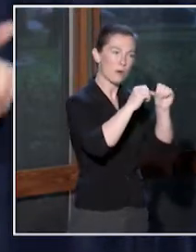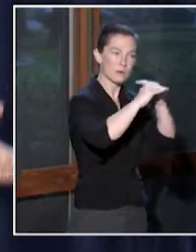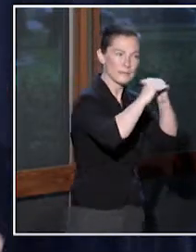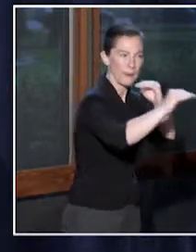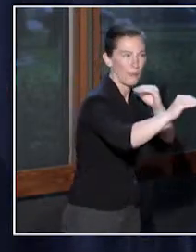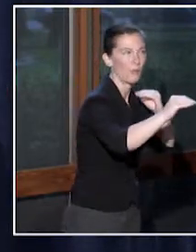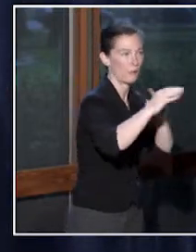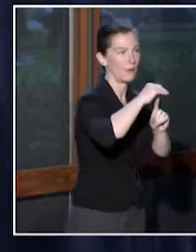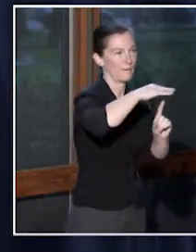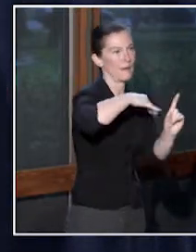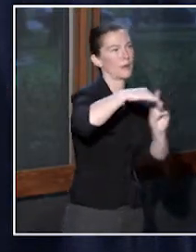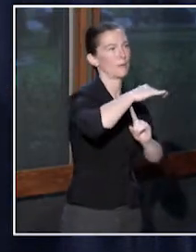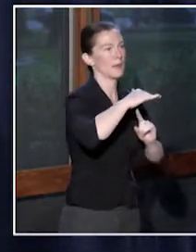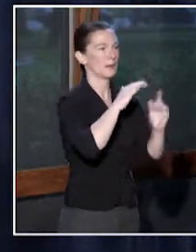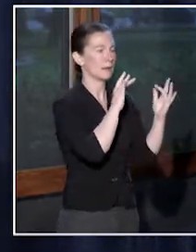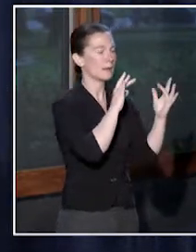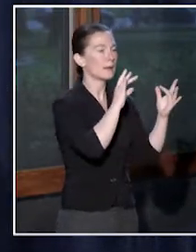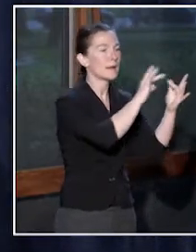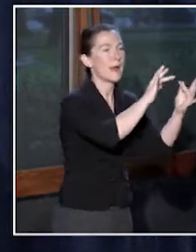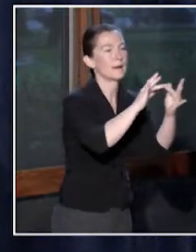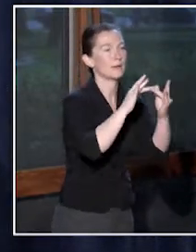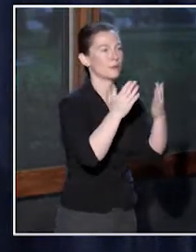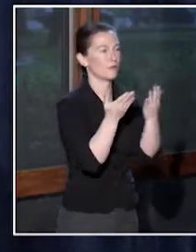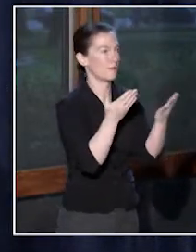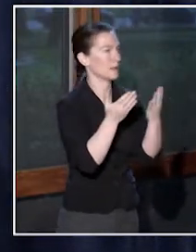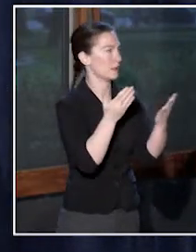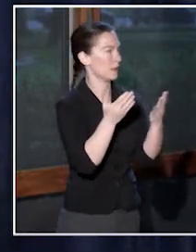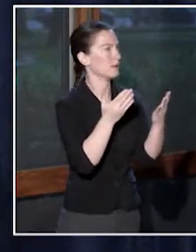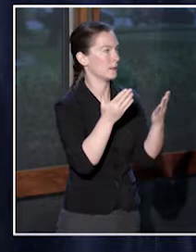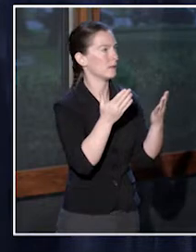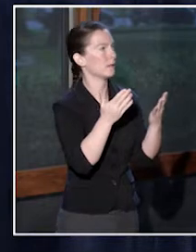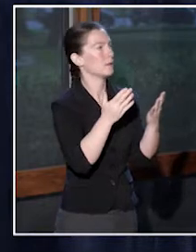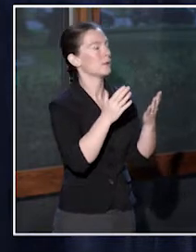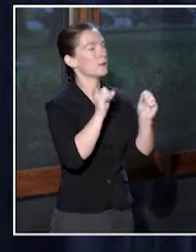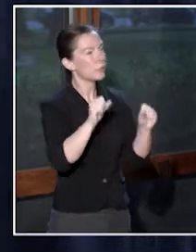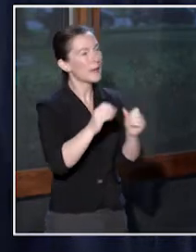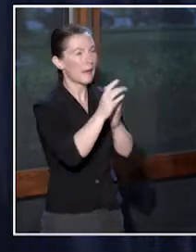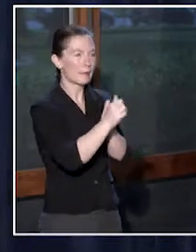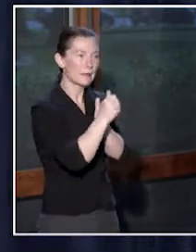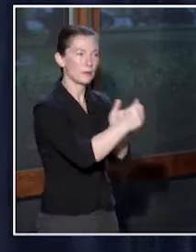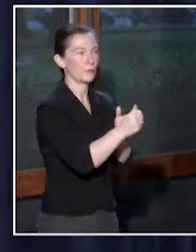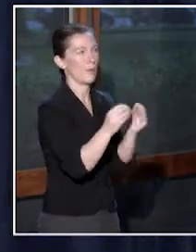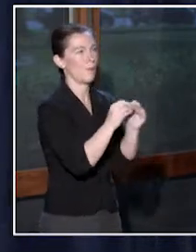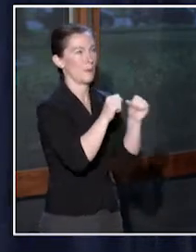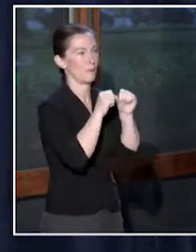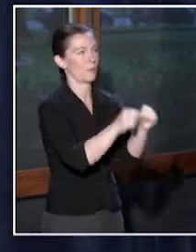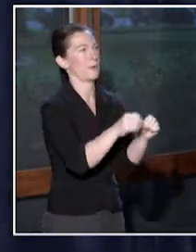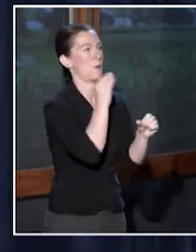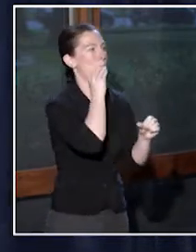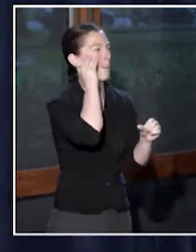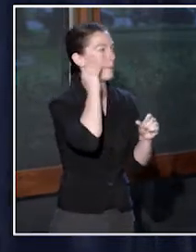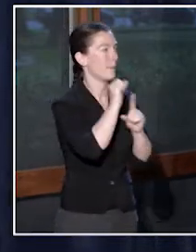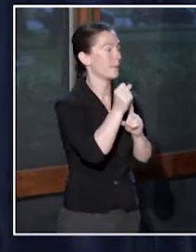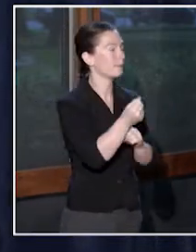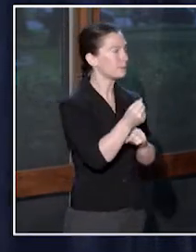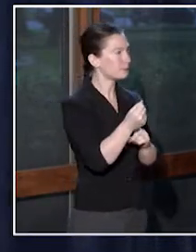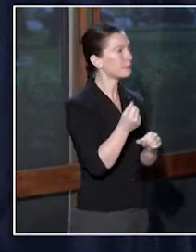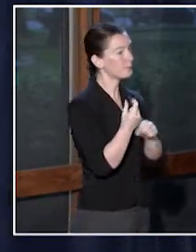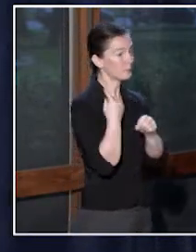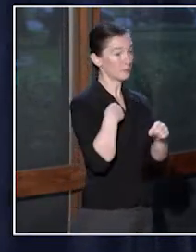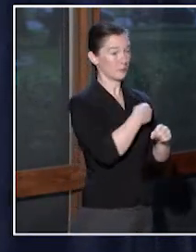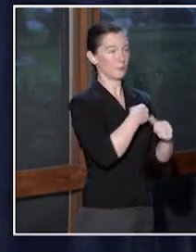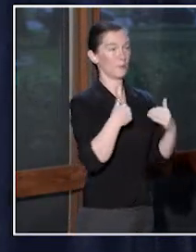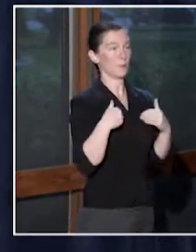them into a permanent housing situation. During the last winter, we had 2,300 beds.